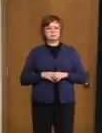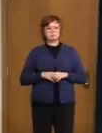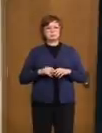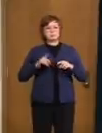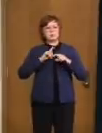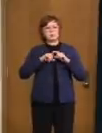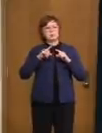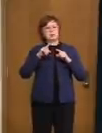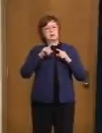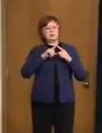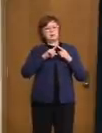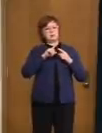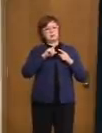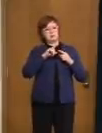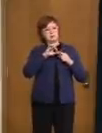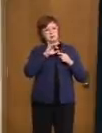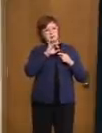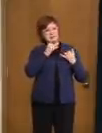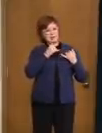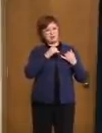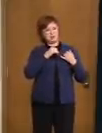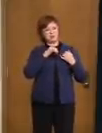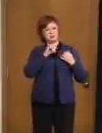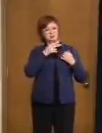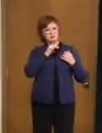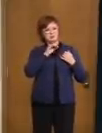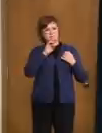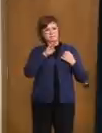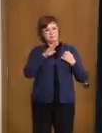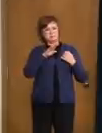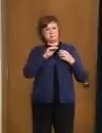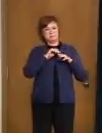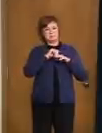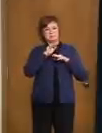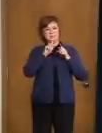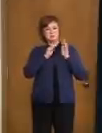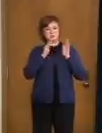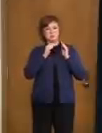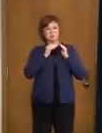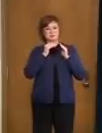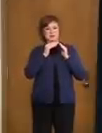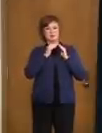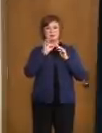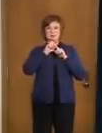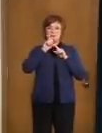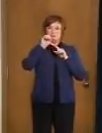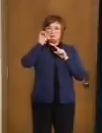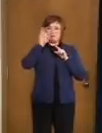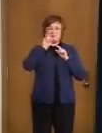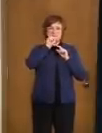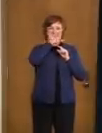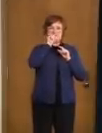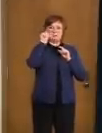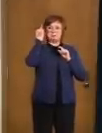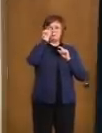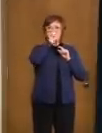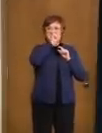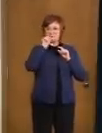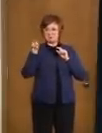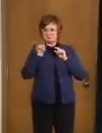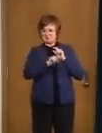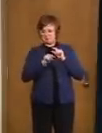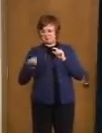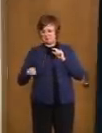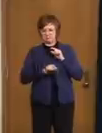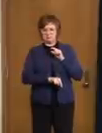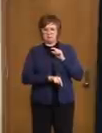to every small community in Saskatchewan to get the groups that are first in the sequence. So that's